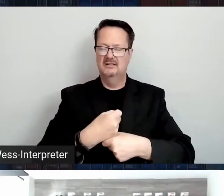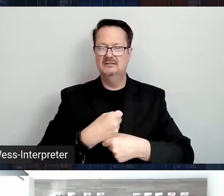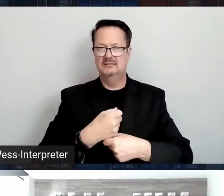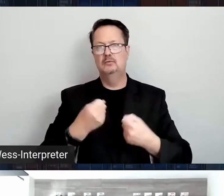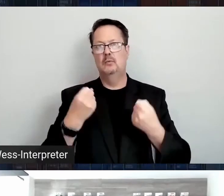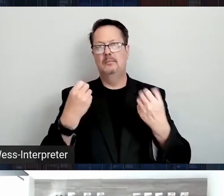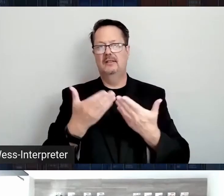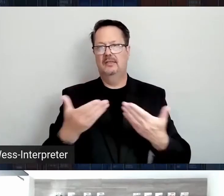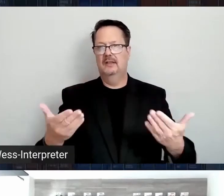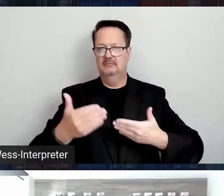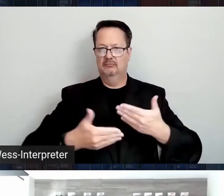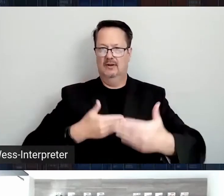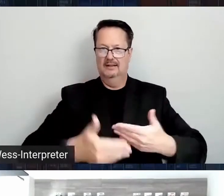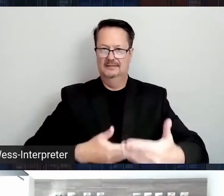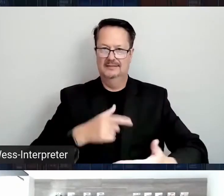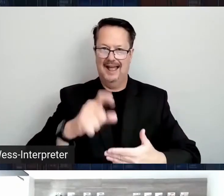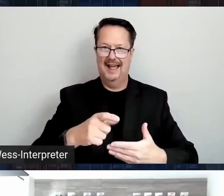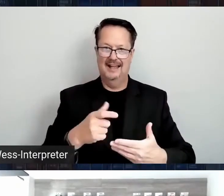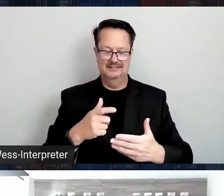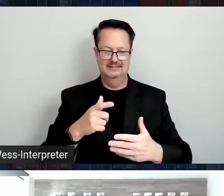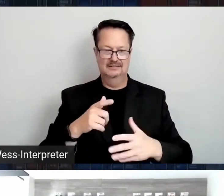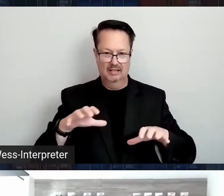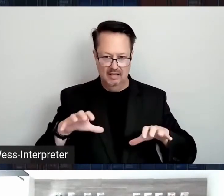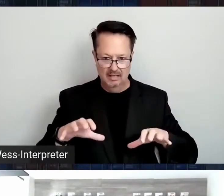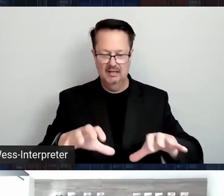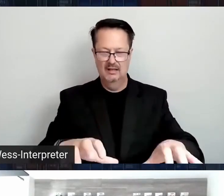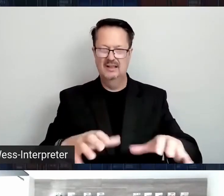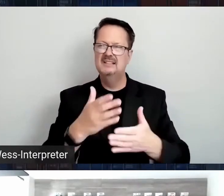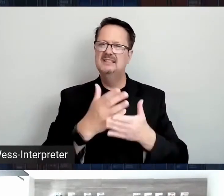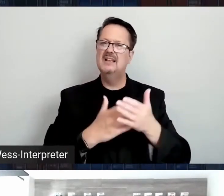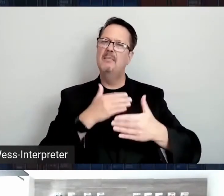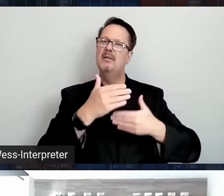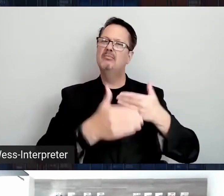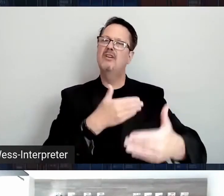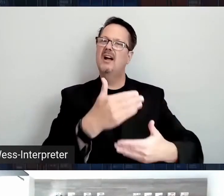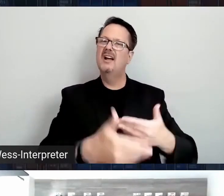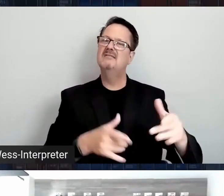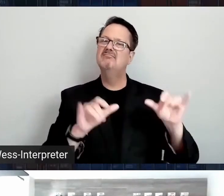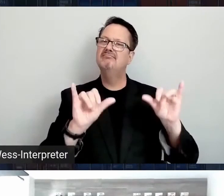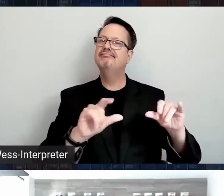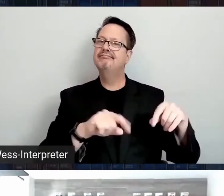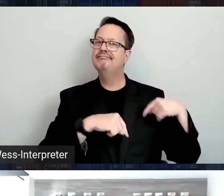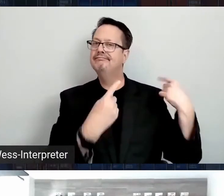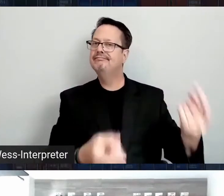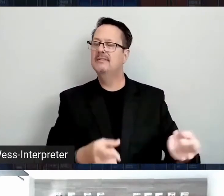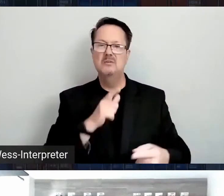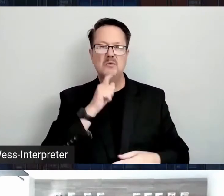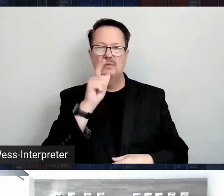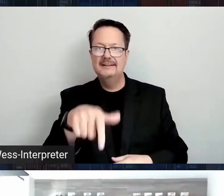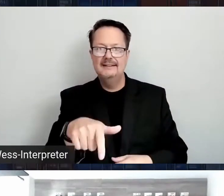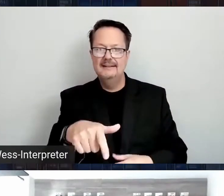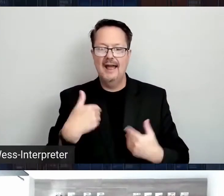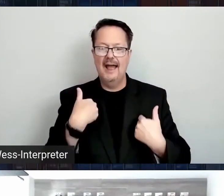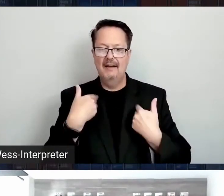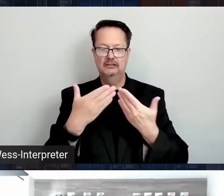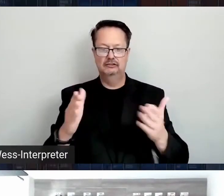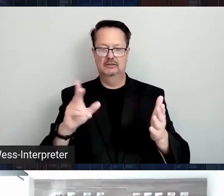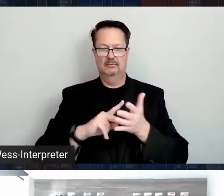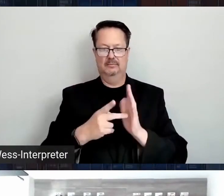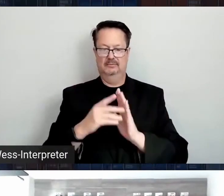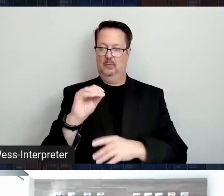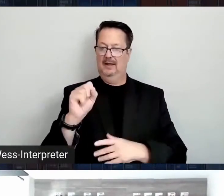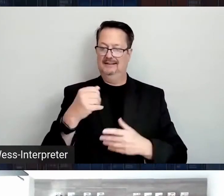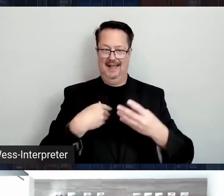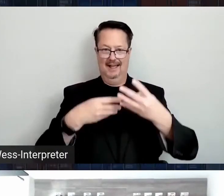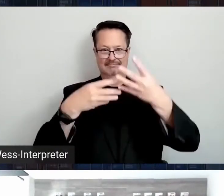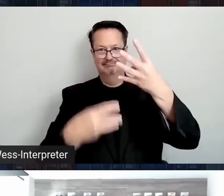that process doesn't necessarily have to be there. Like it's just there because that's just the way it's been. We have this general purpose OS, and it comes with everything you could possibly need